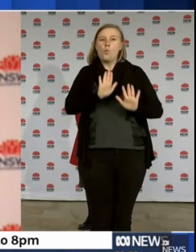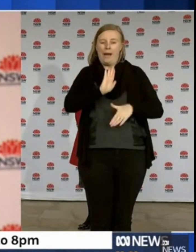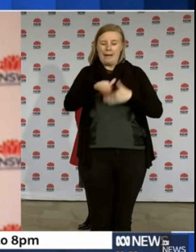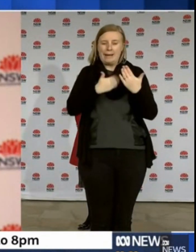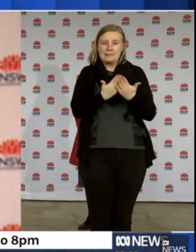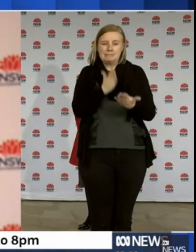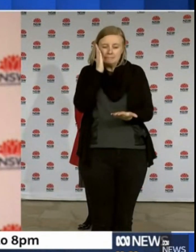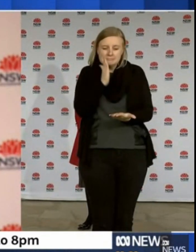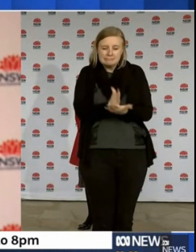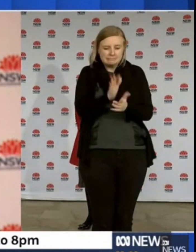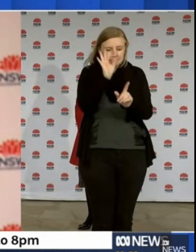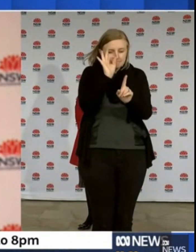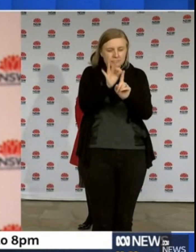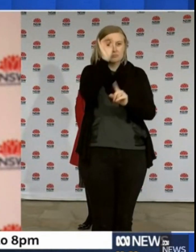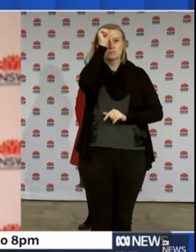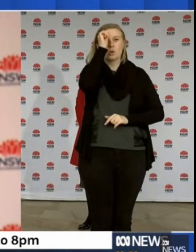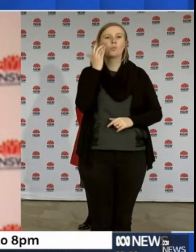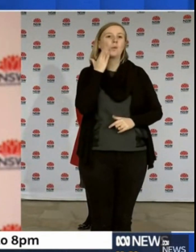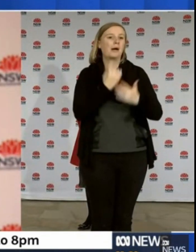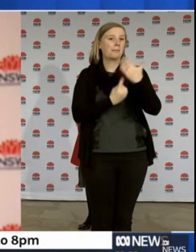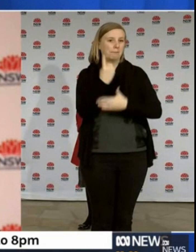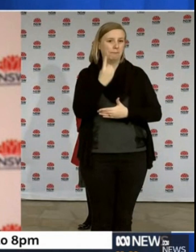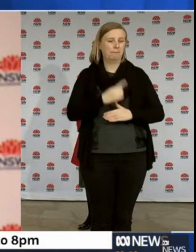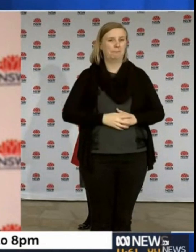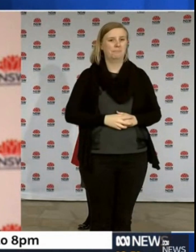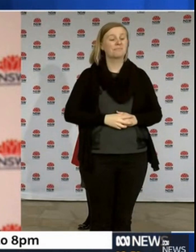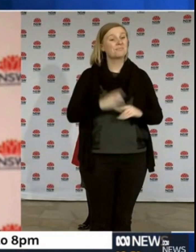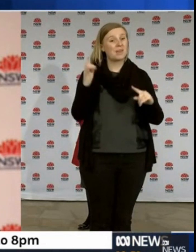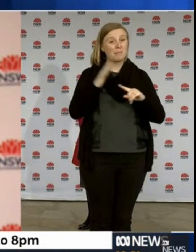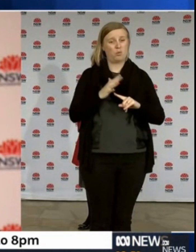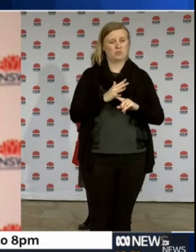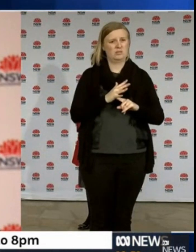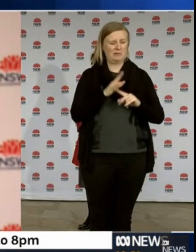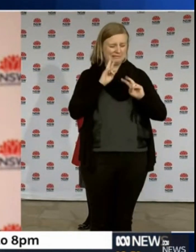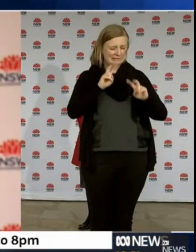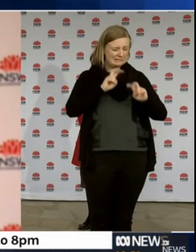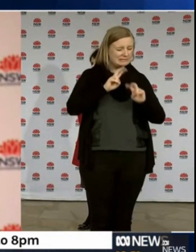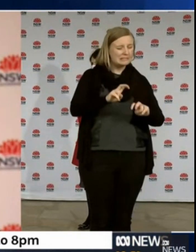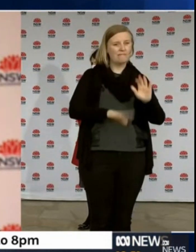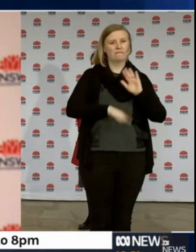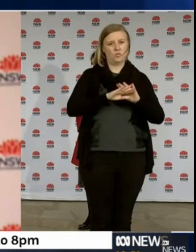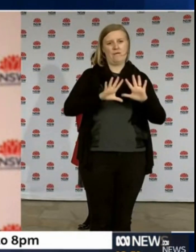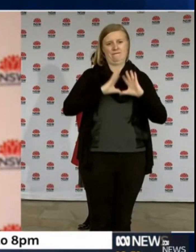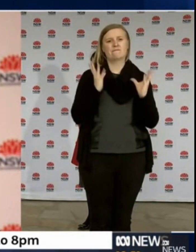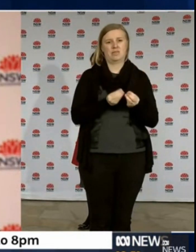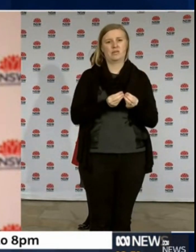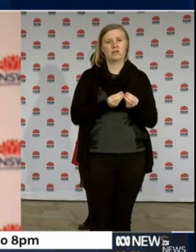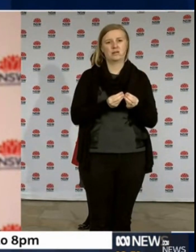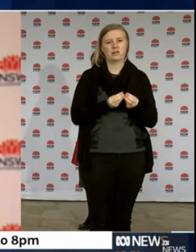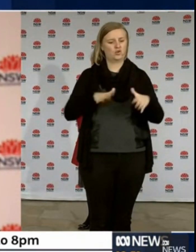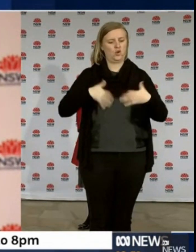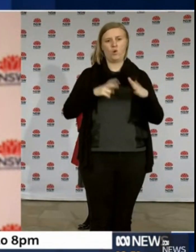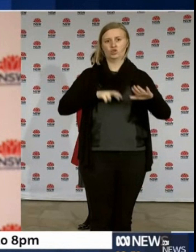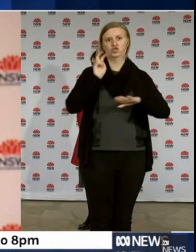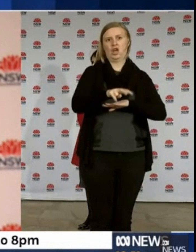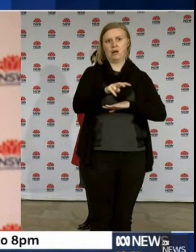of inquiry. And I think it's really important that we do that, because what we're trying to do is see what confidence we have that all the